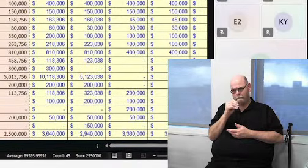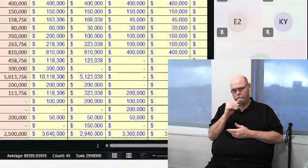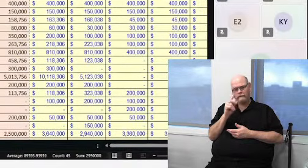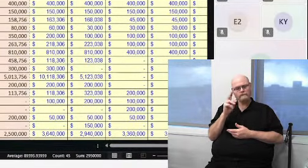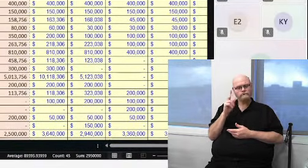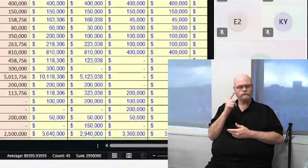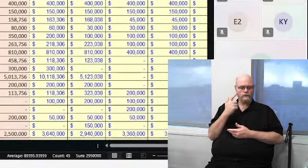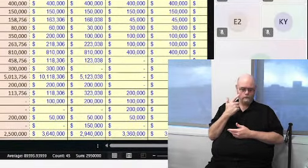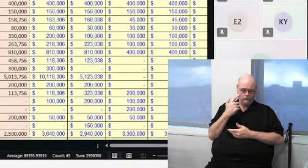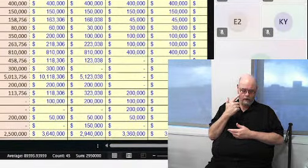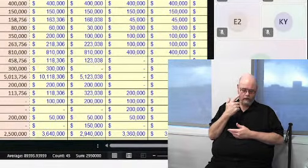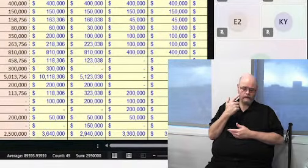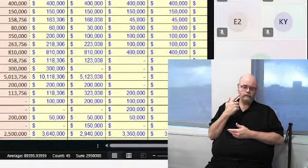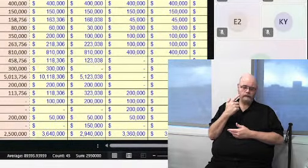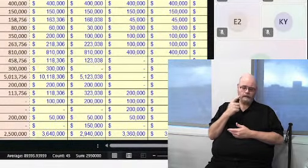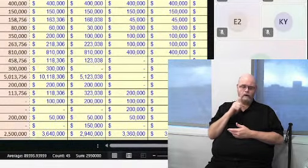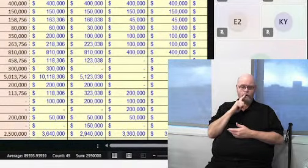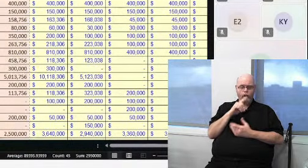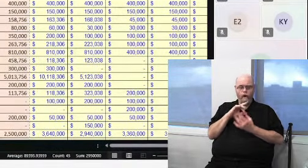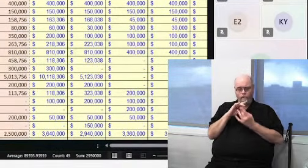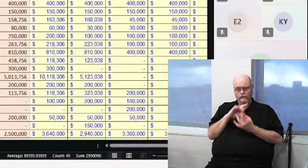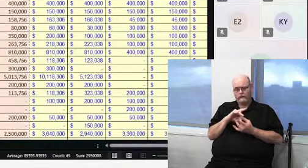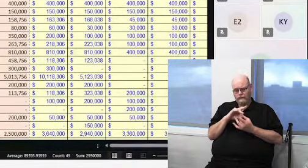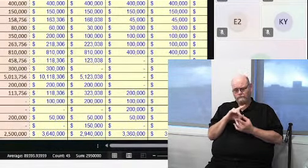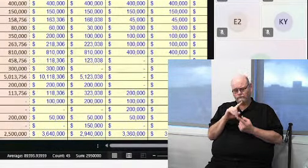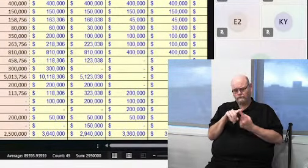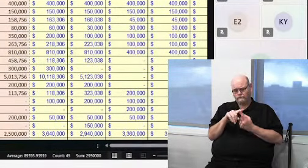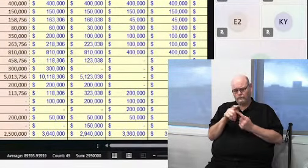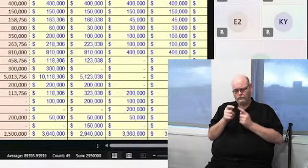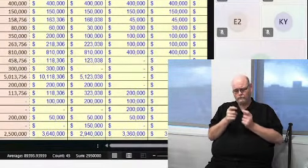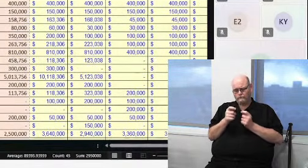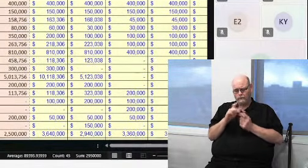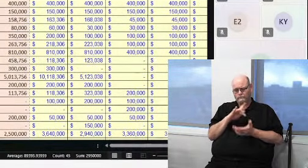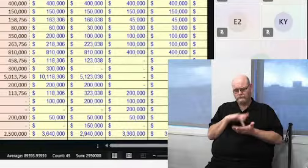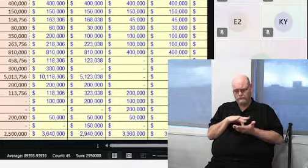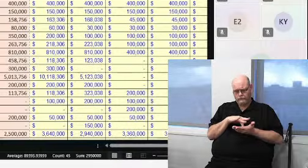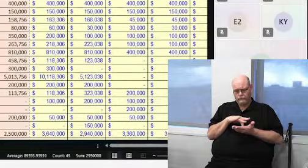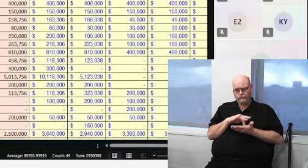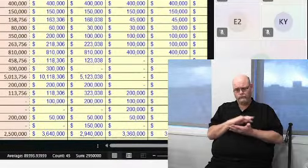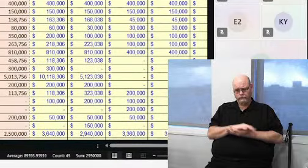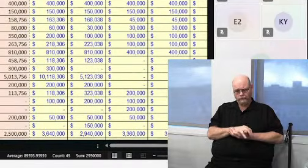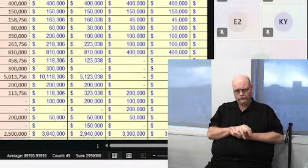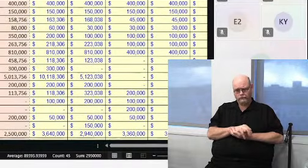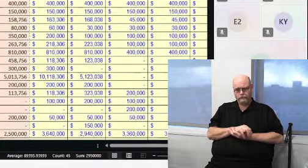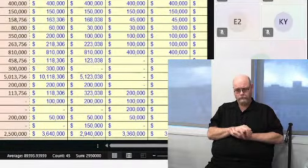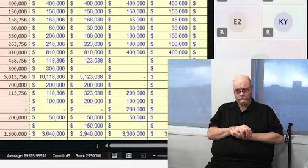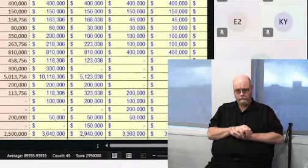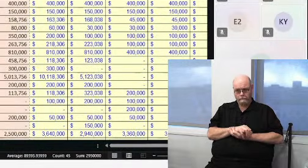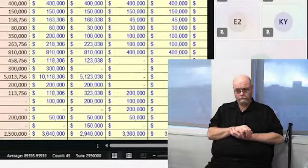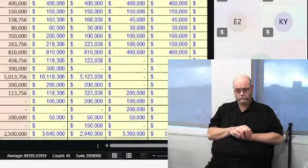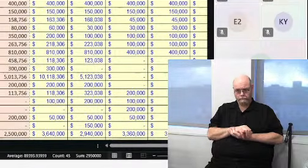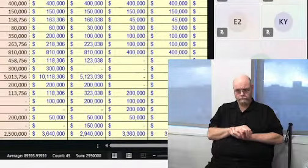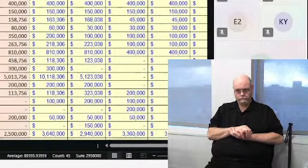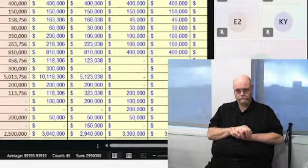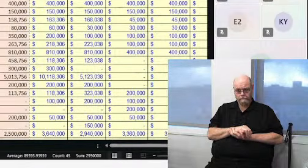and 2021 are related to the control center.